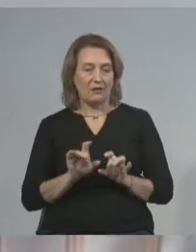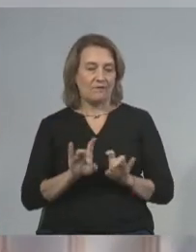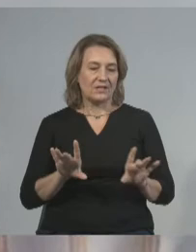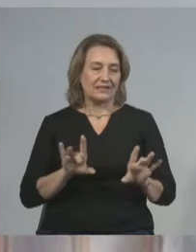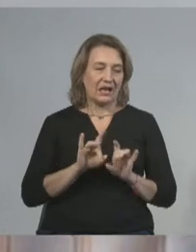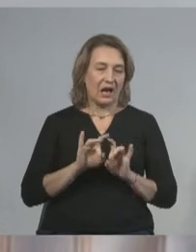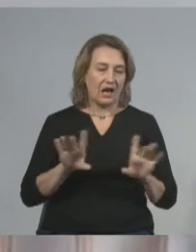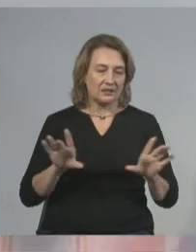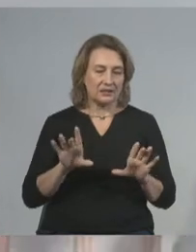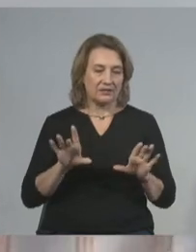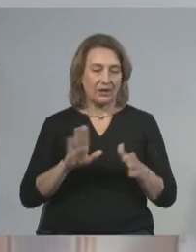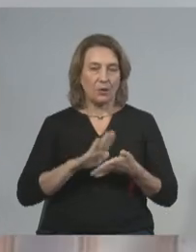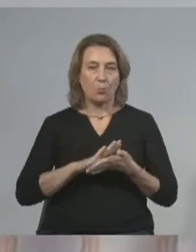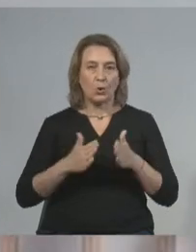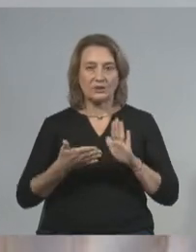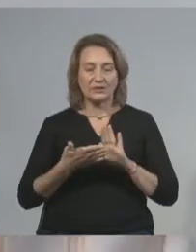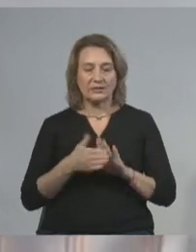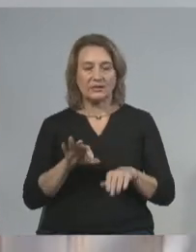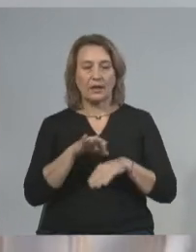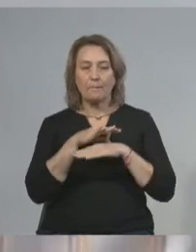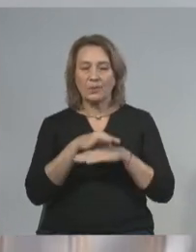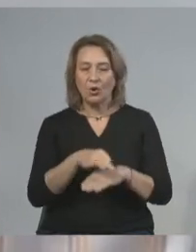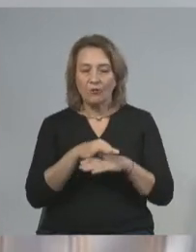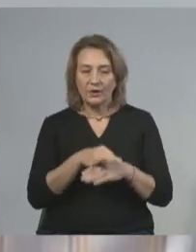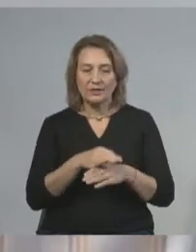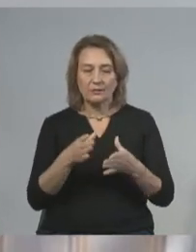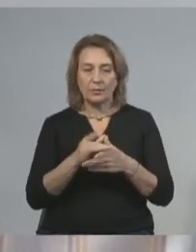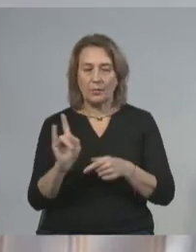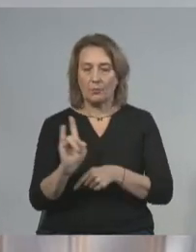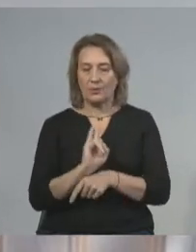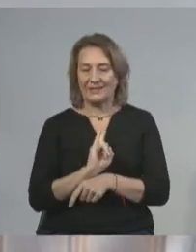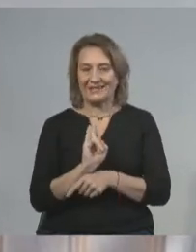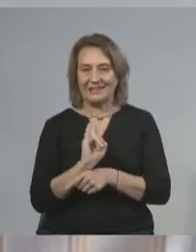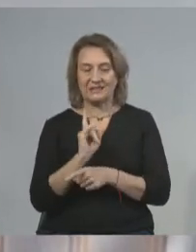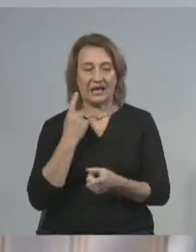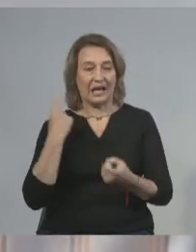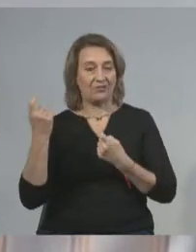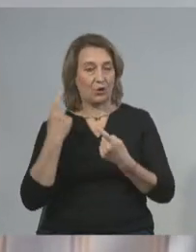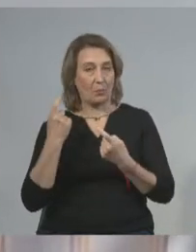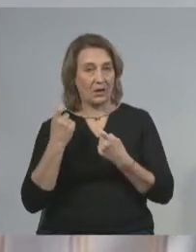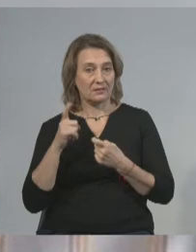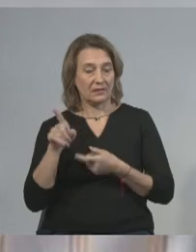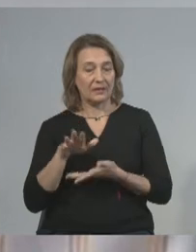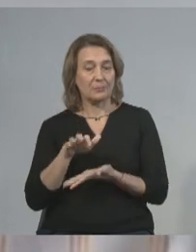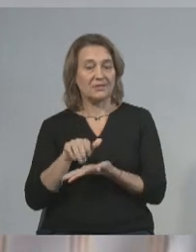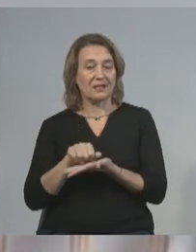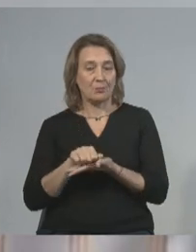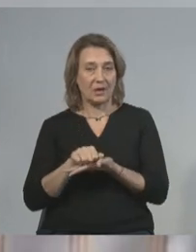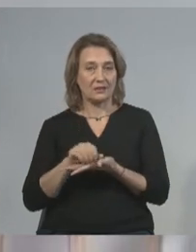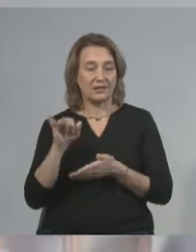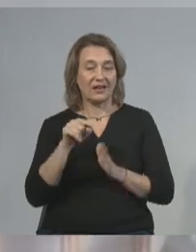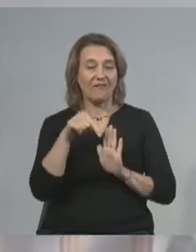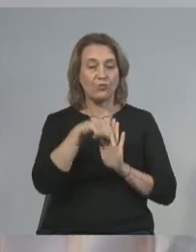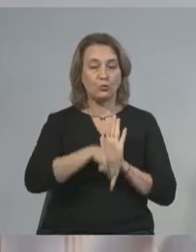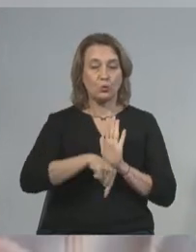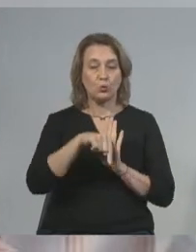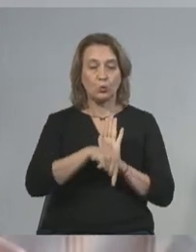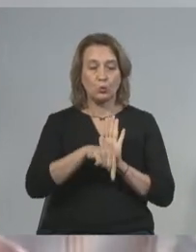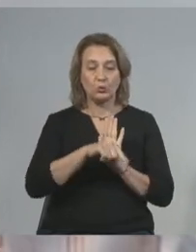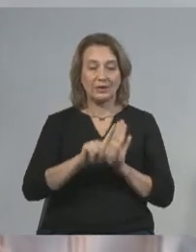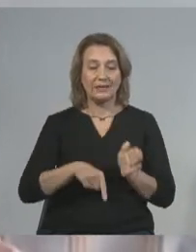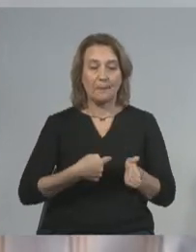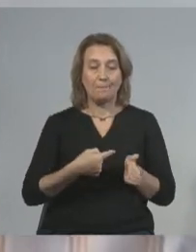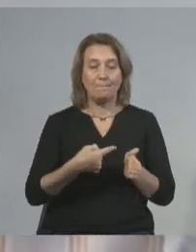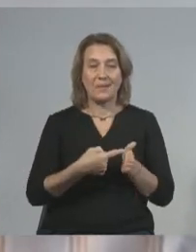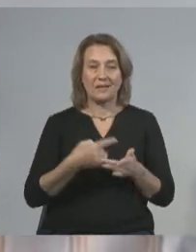of influence can speak about this or uh to push the information campaigns on its topics but